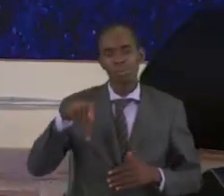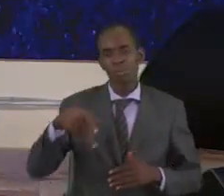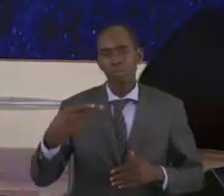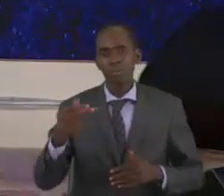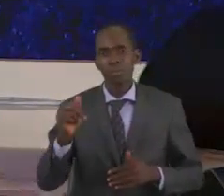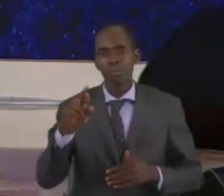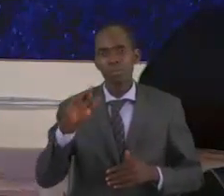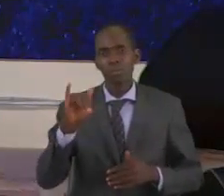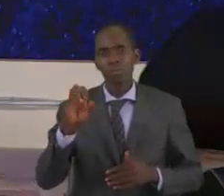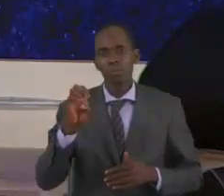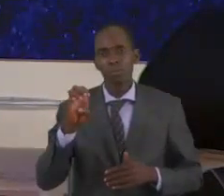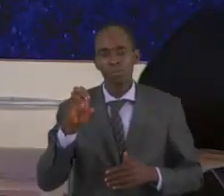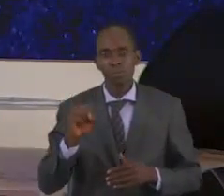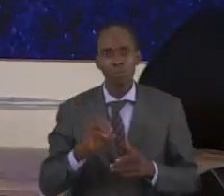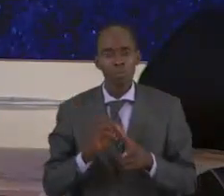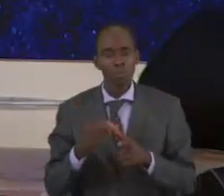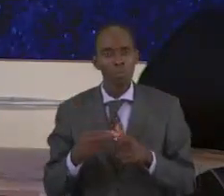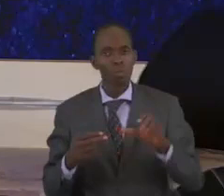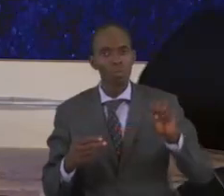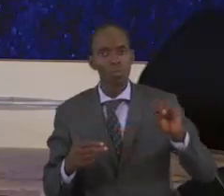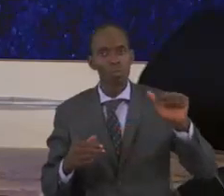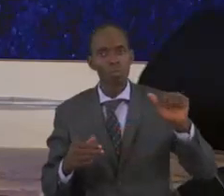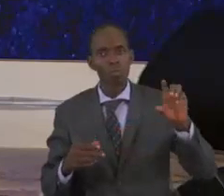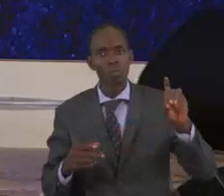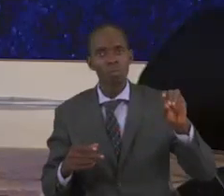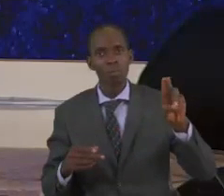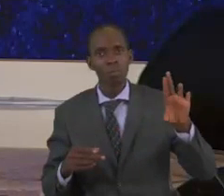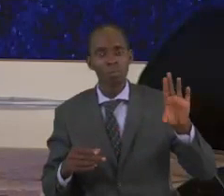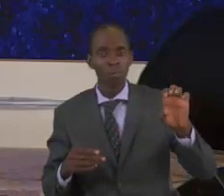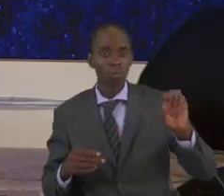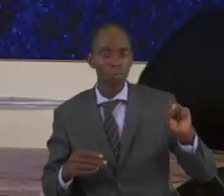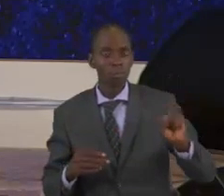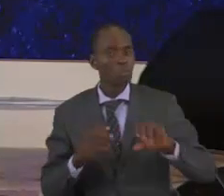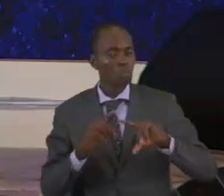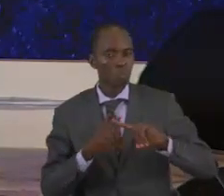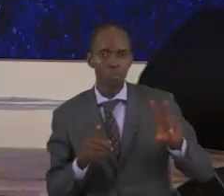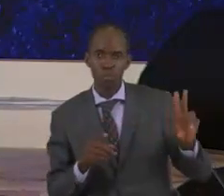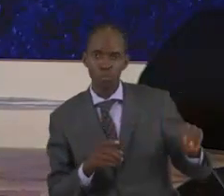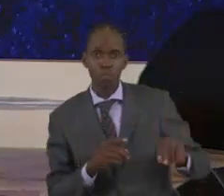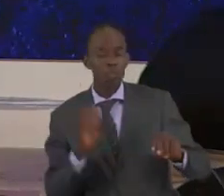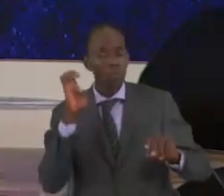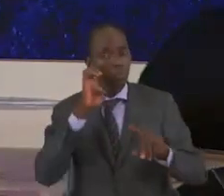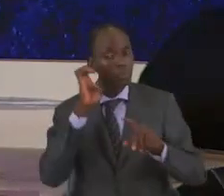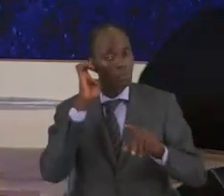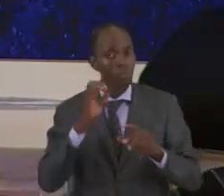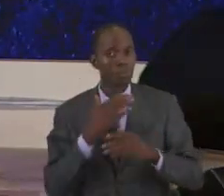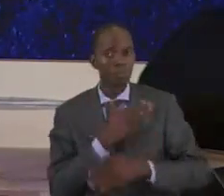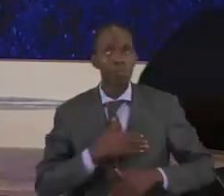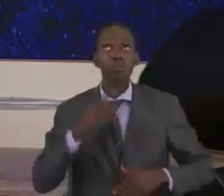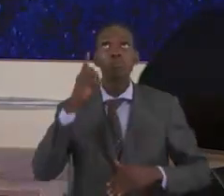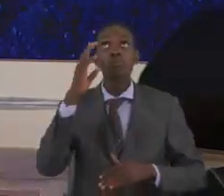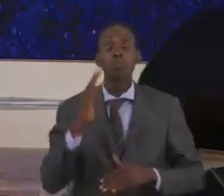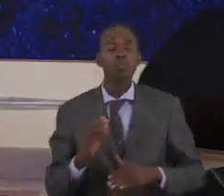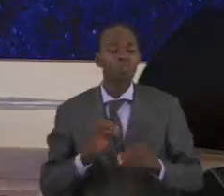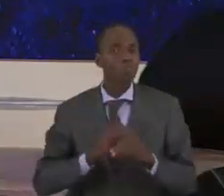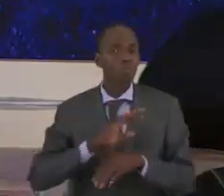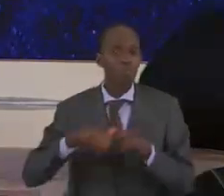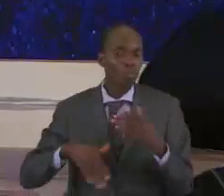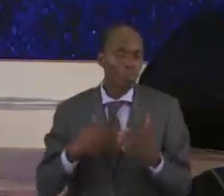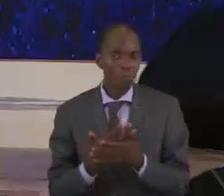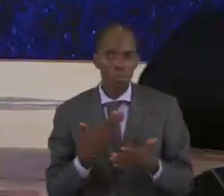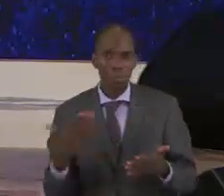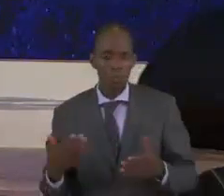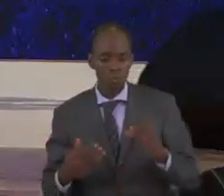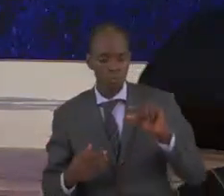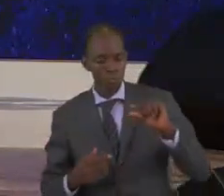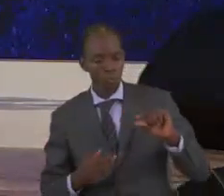no. He pleased God all the time in everything, in small things, in big things,